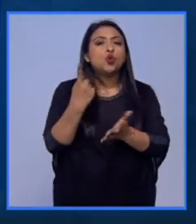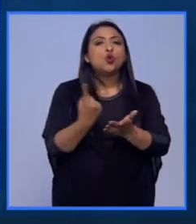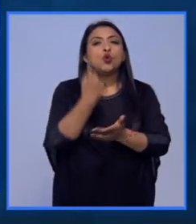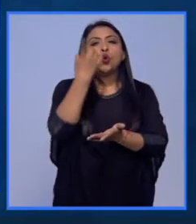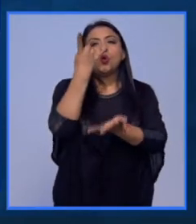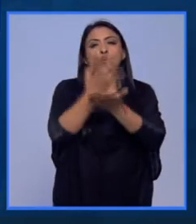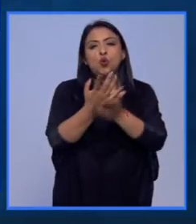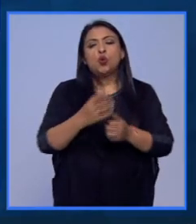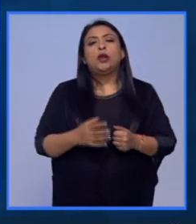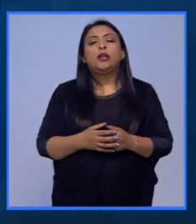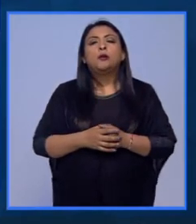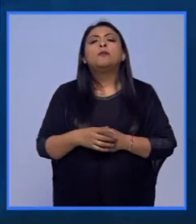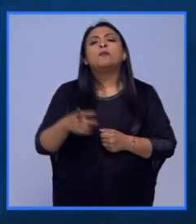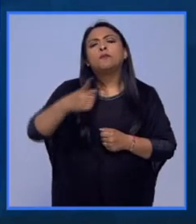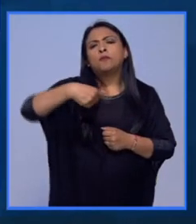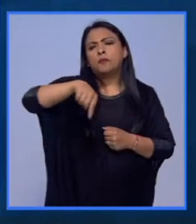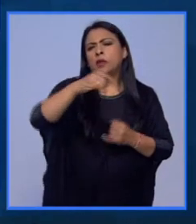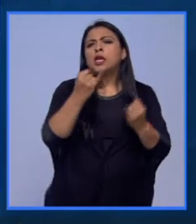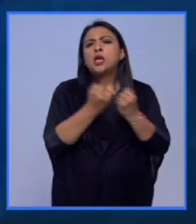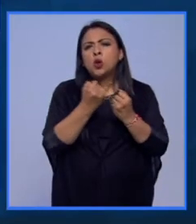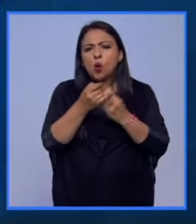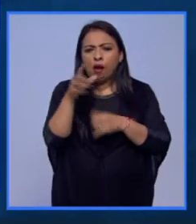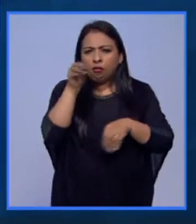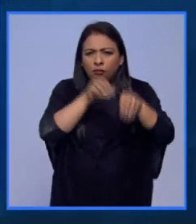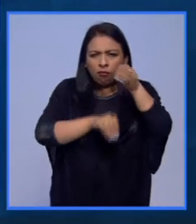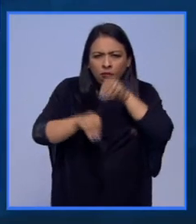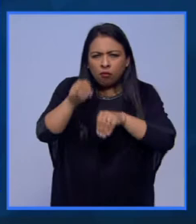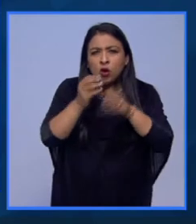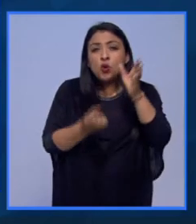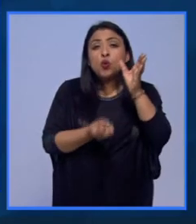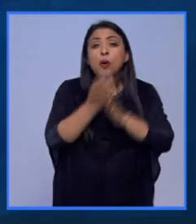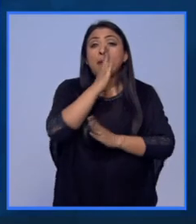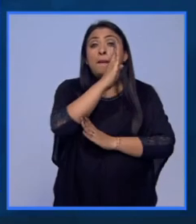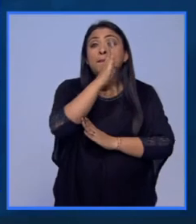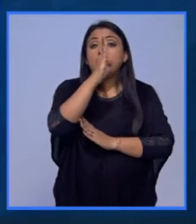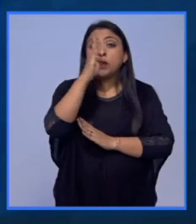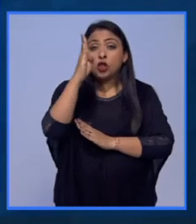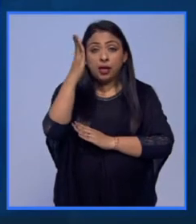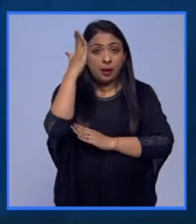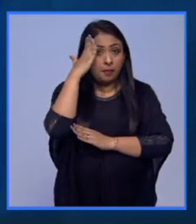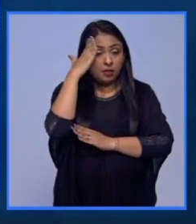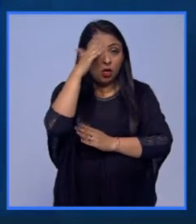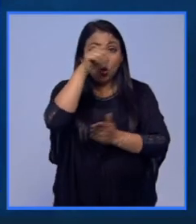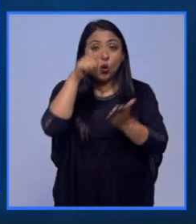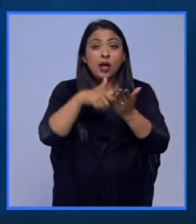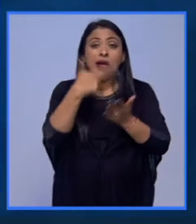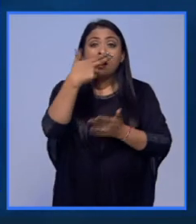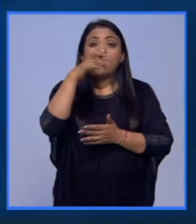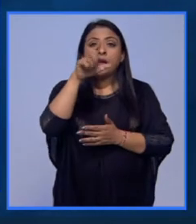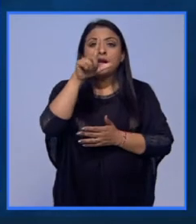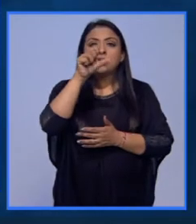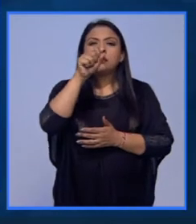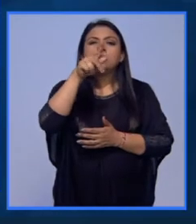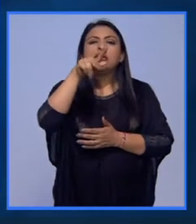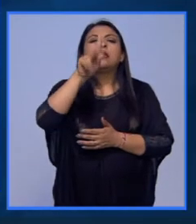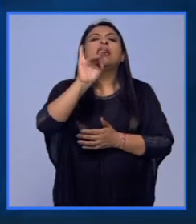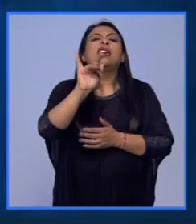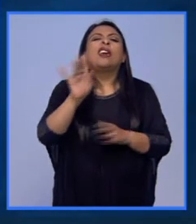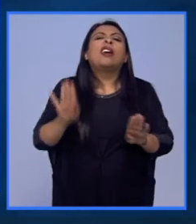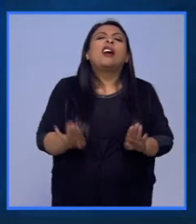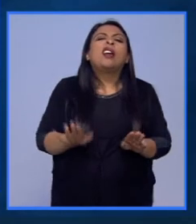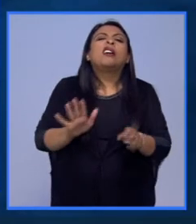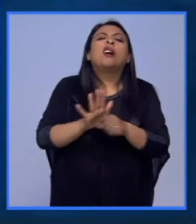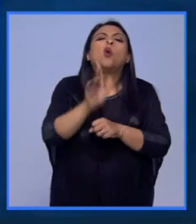And you're also designing a new central library for Helsinki, yes? What are the main features of this building in particular?